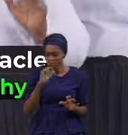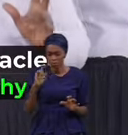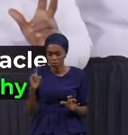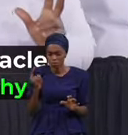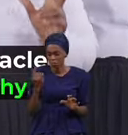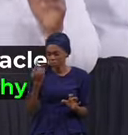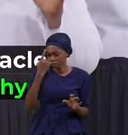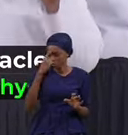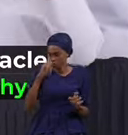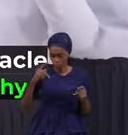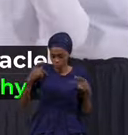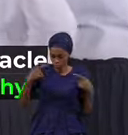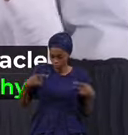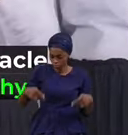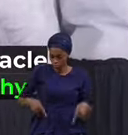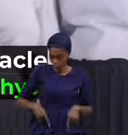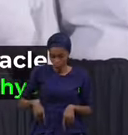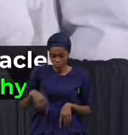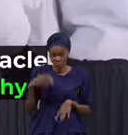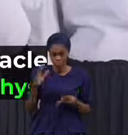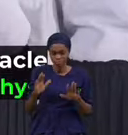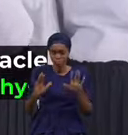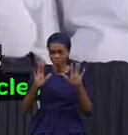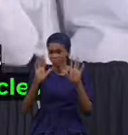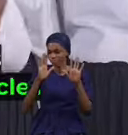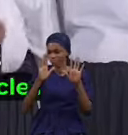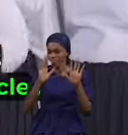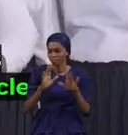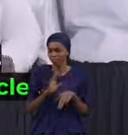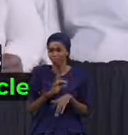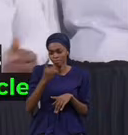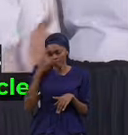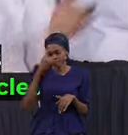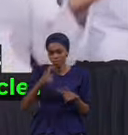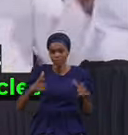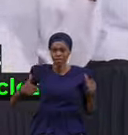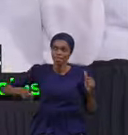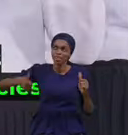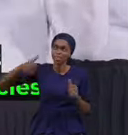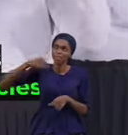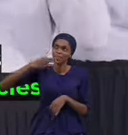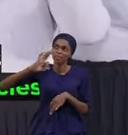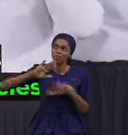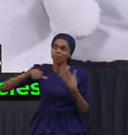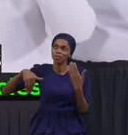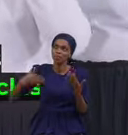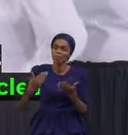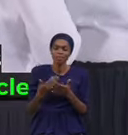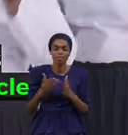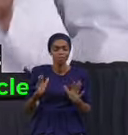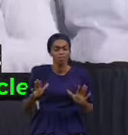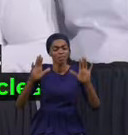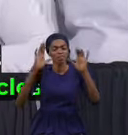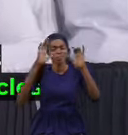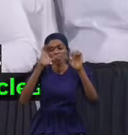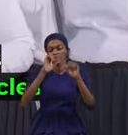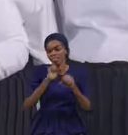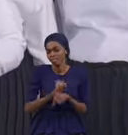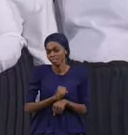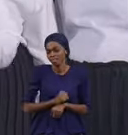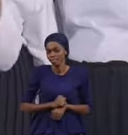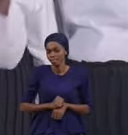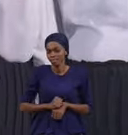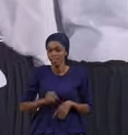only for the physical miracles, for the greatest of all